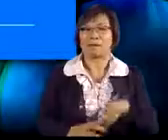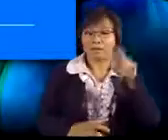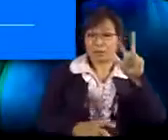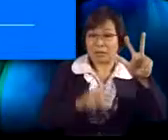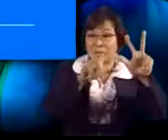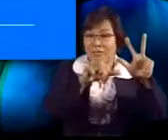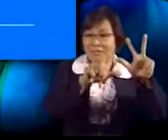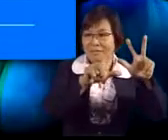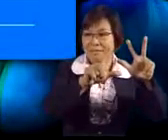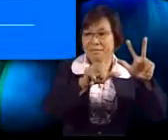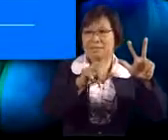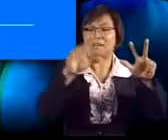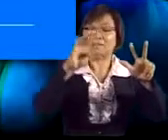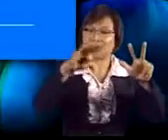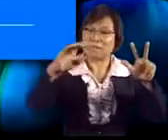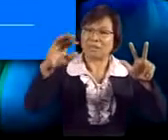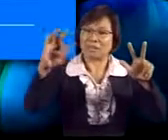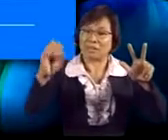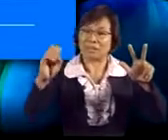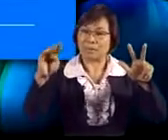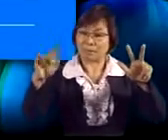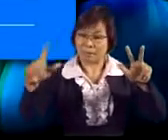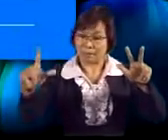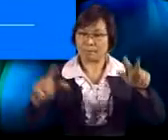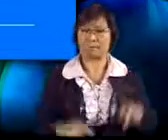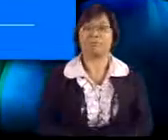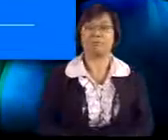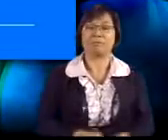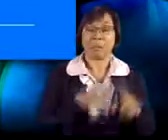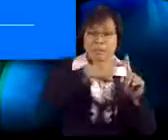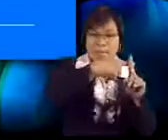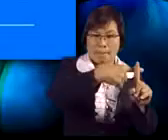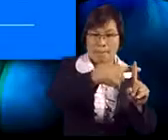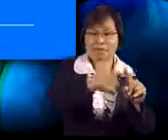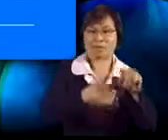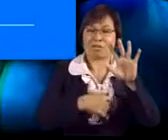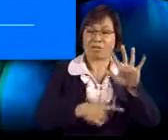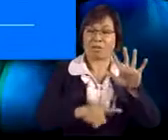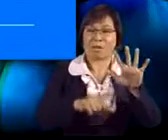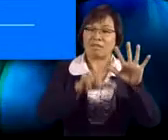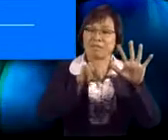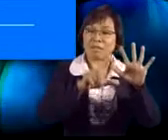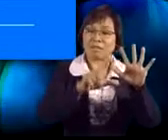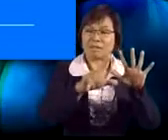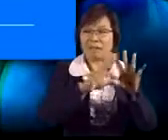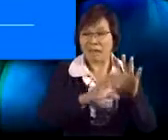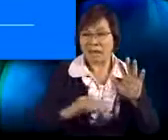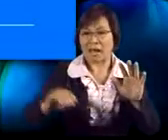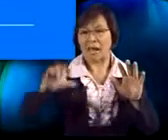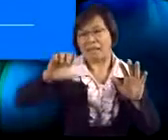3 liters and 490 milliliters plus 5